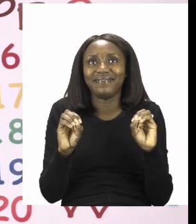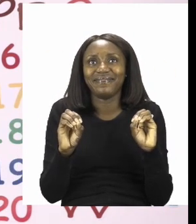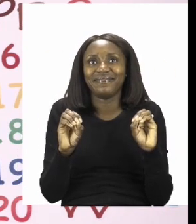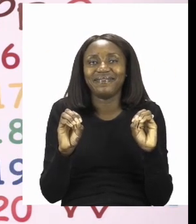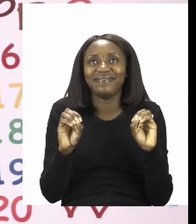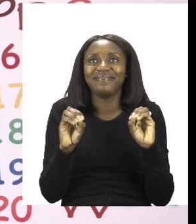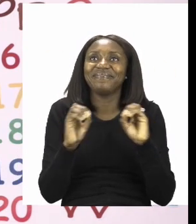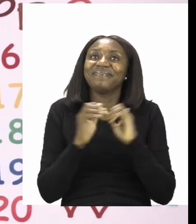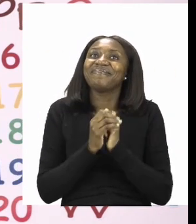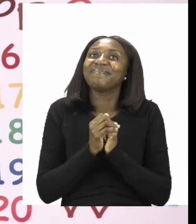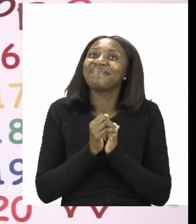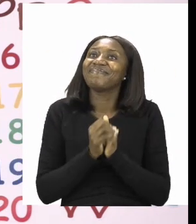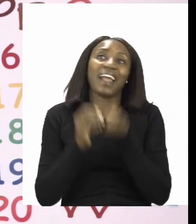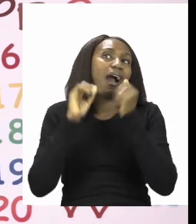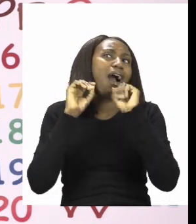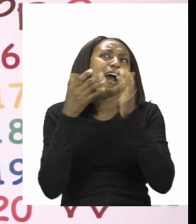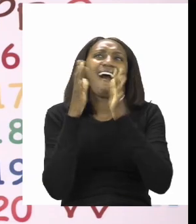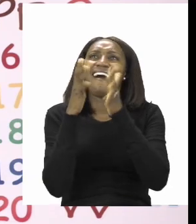away.